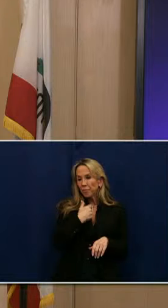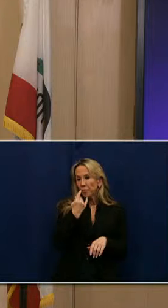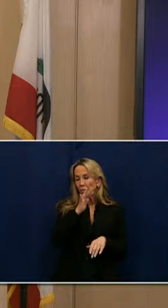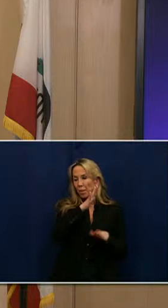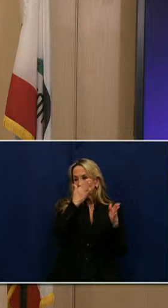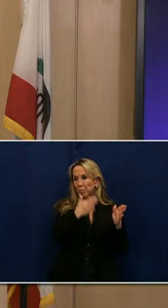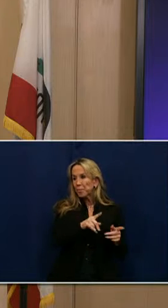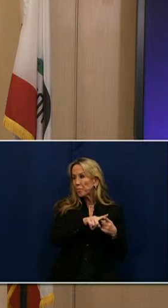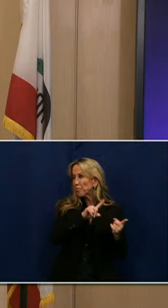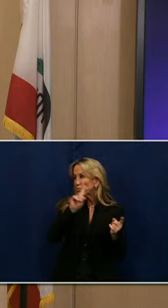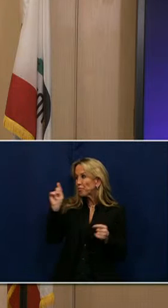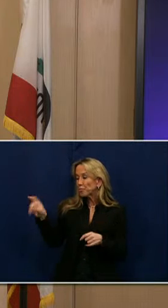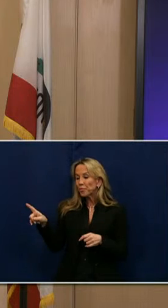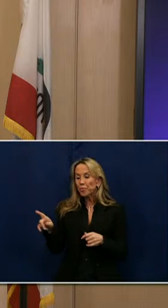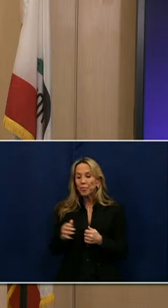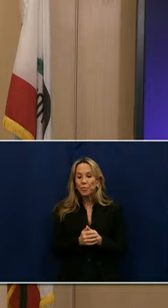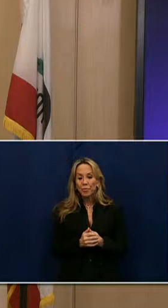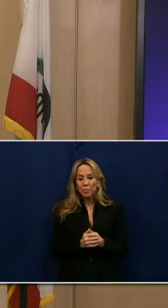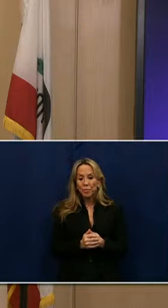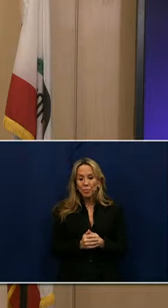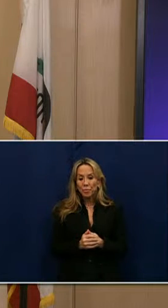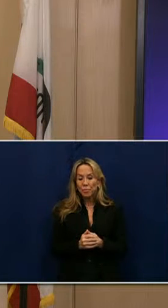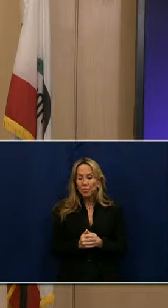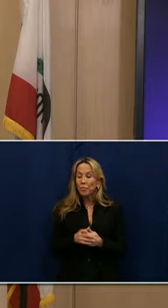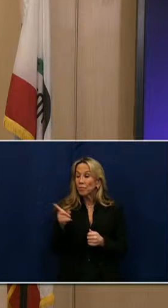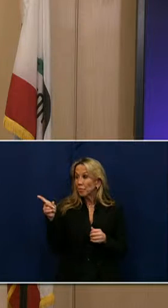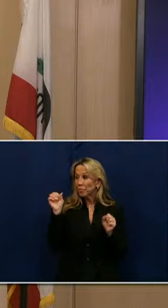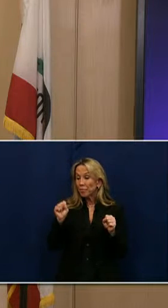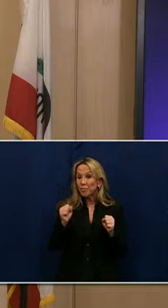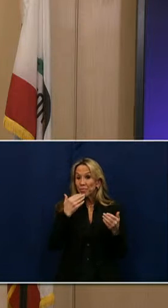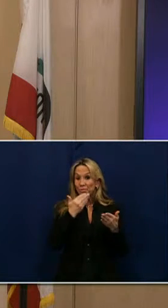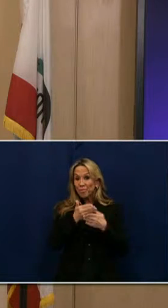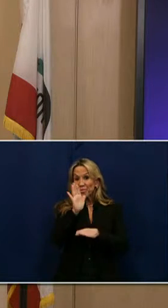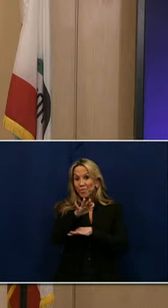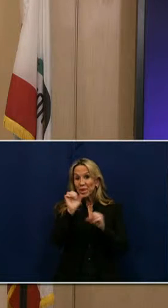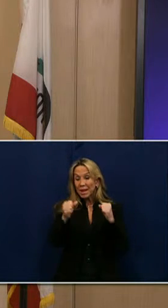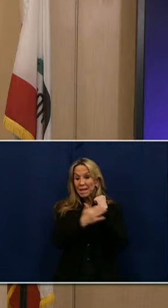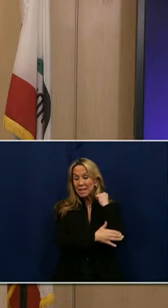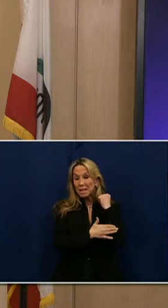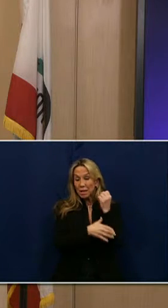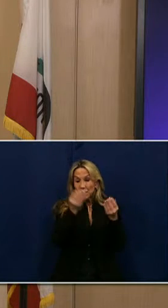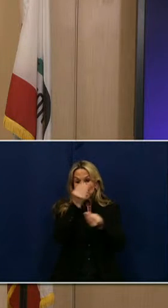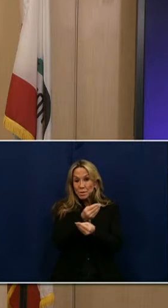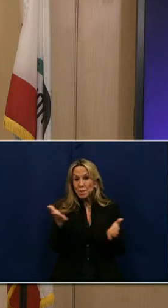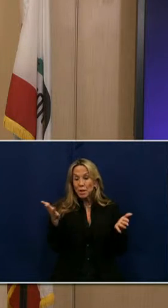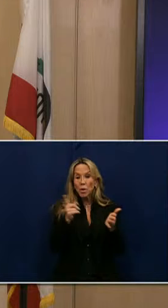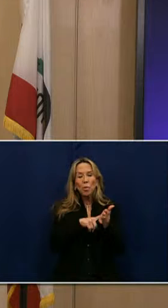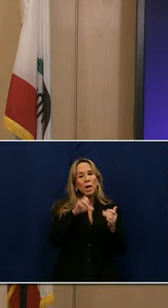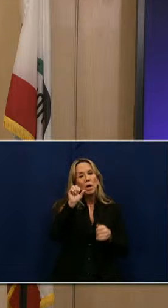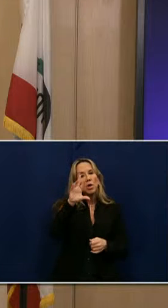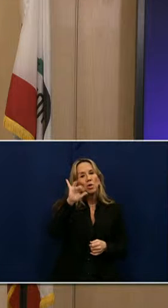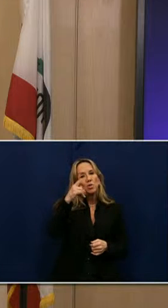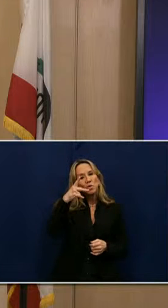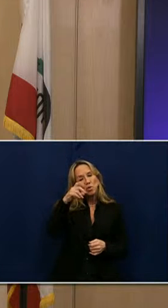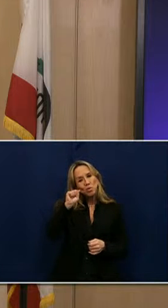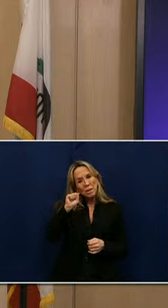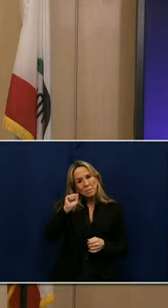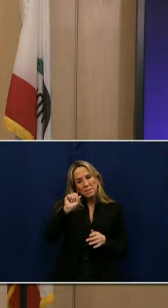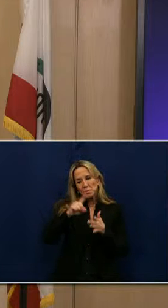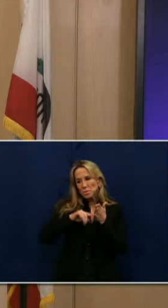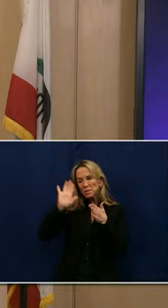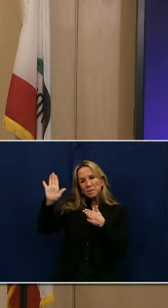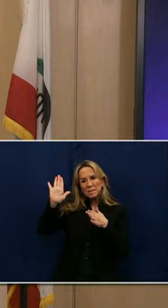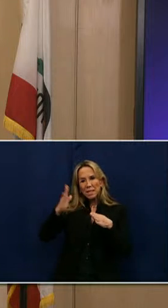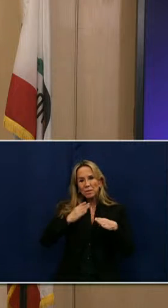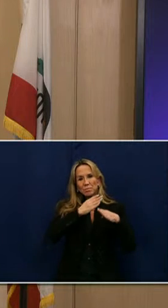Hi there, good afternoon, everyone. Can the county provide an update on the current status of the strip club injunction